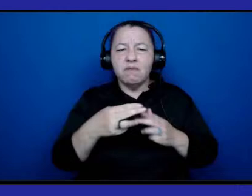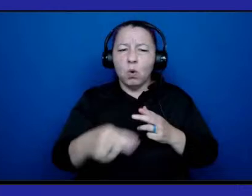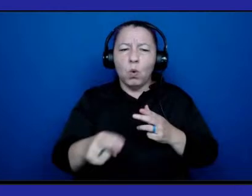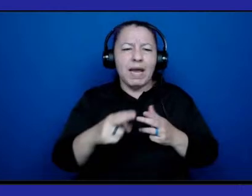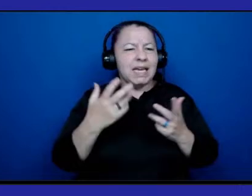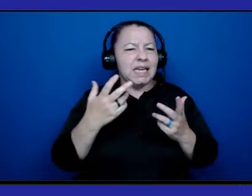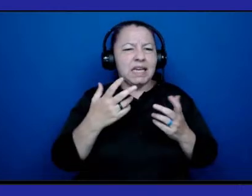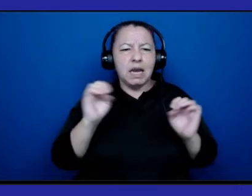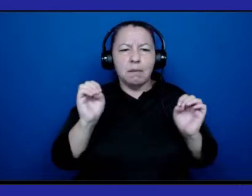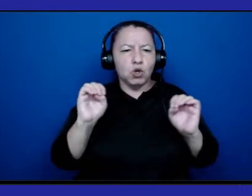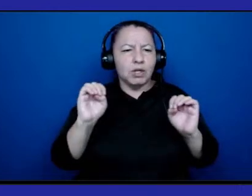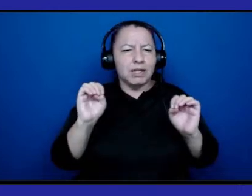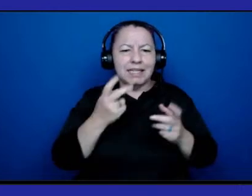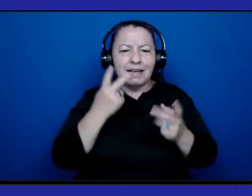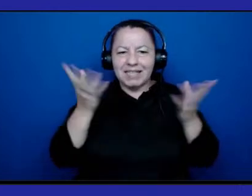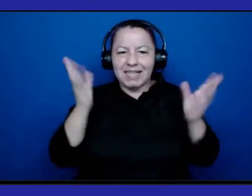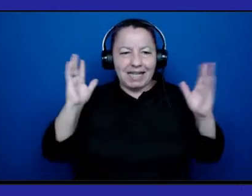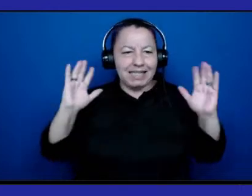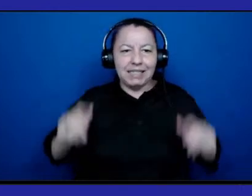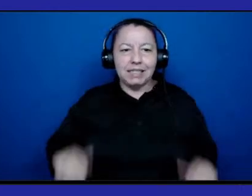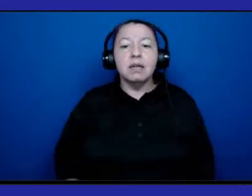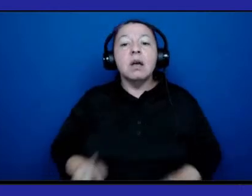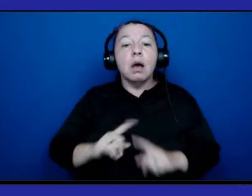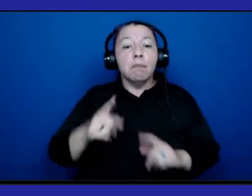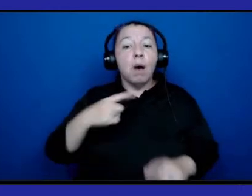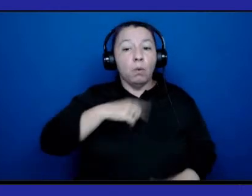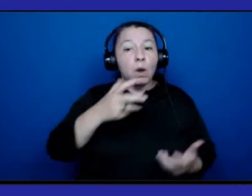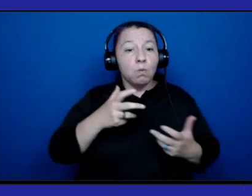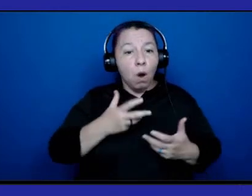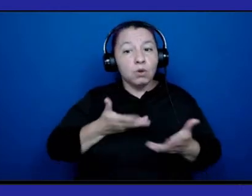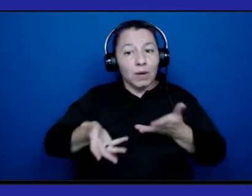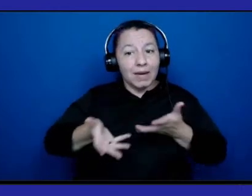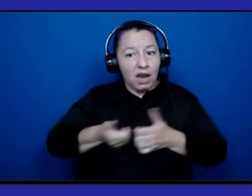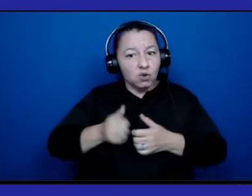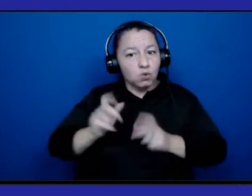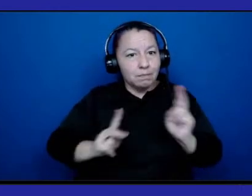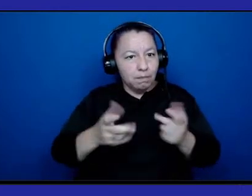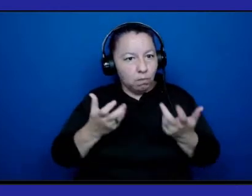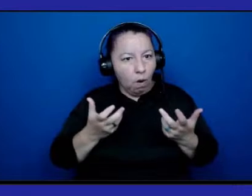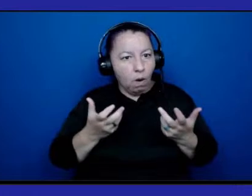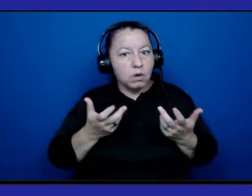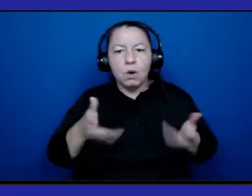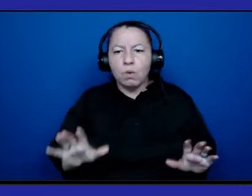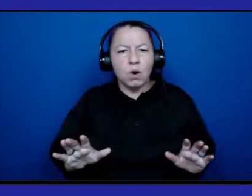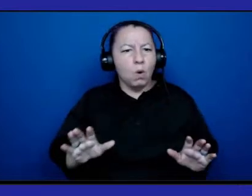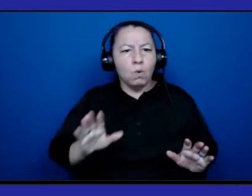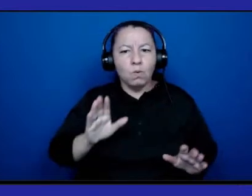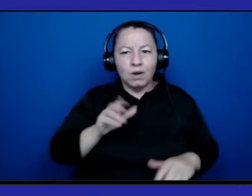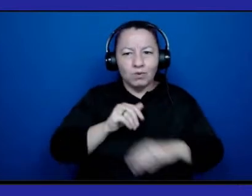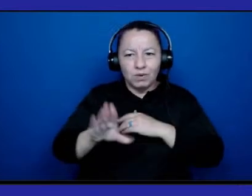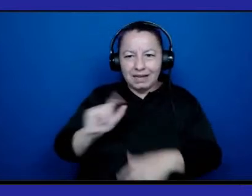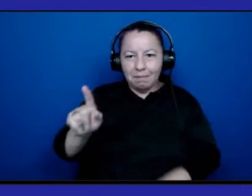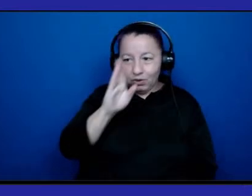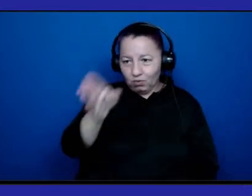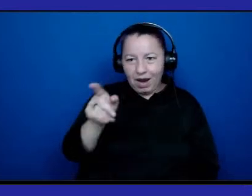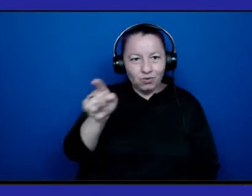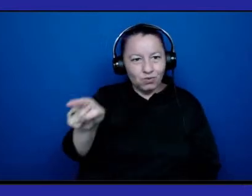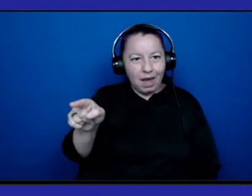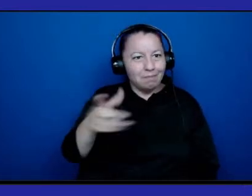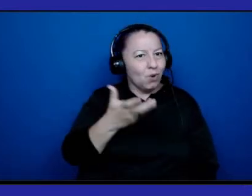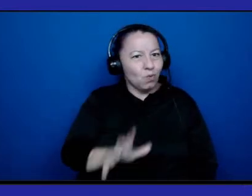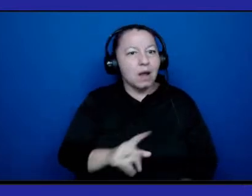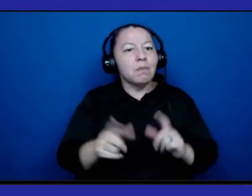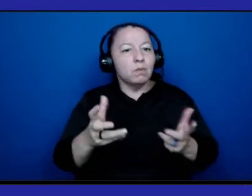visit. But we want to engage with people. We don't want to bill them, but we do want to get